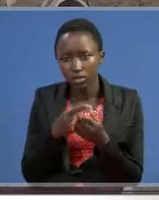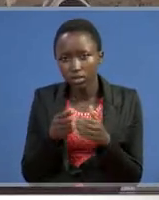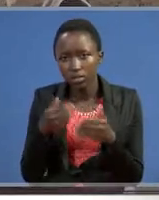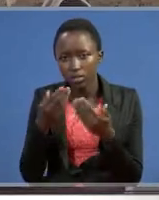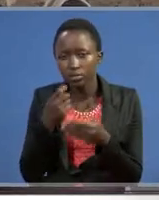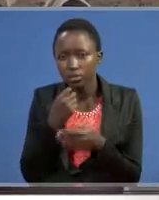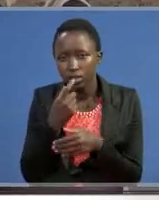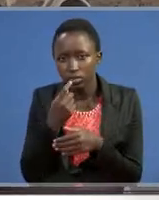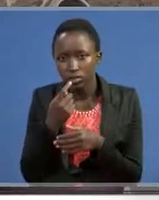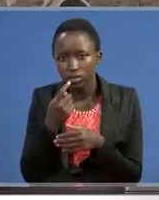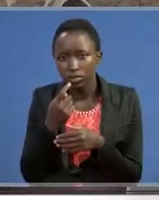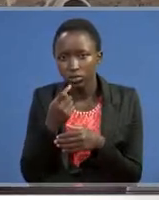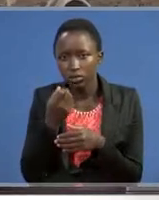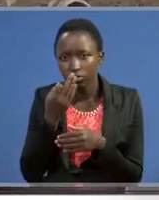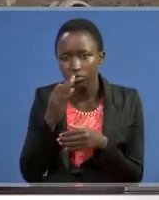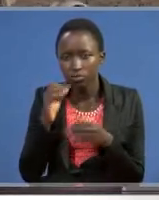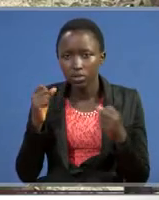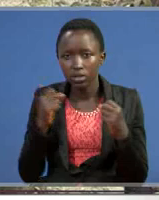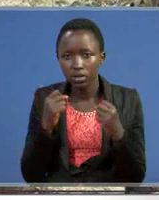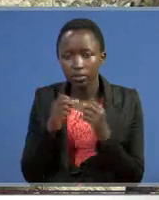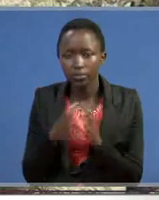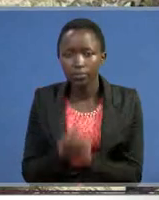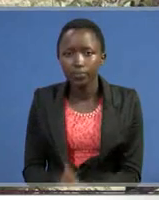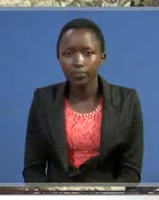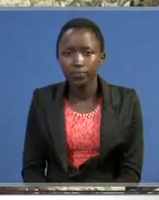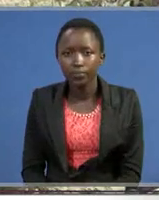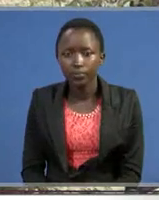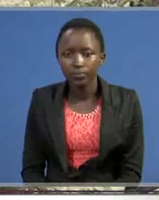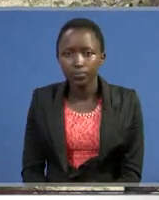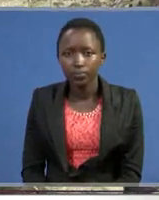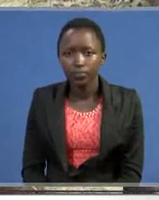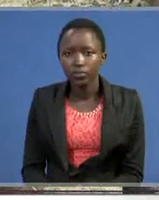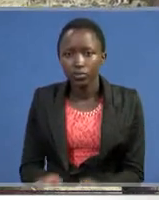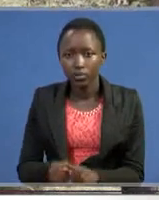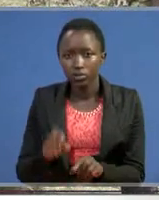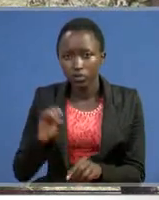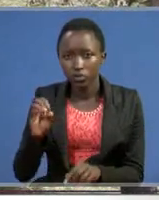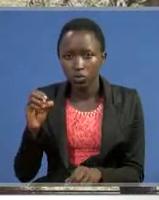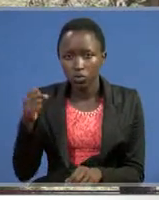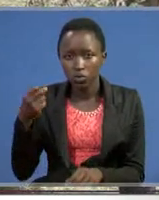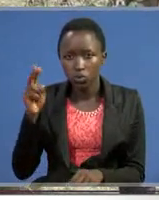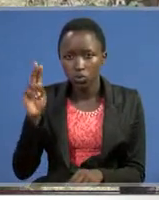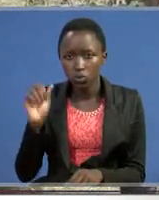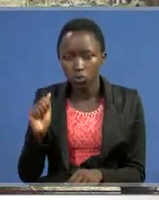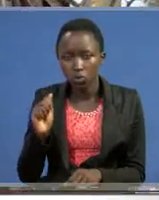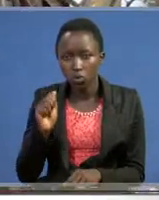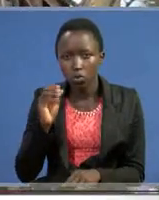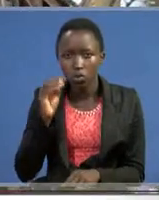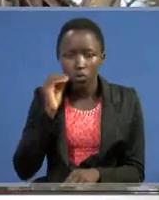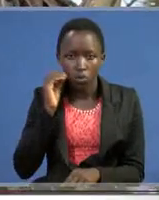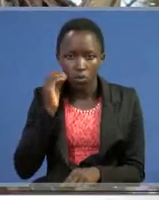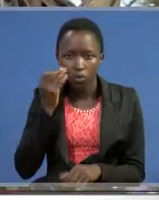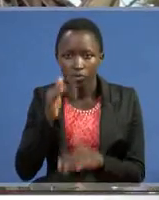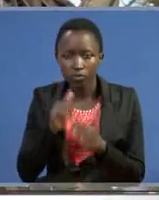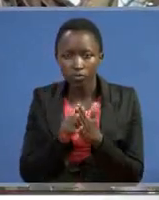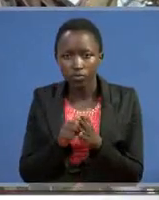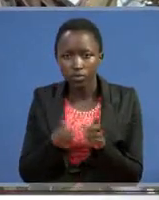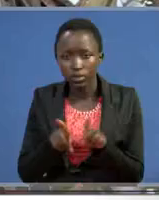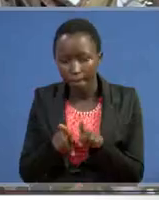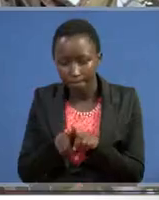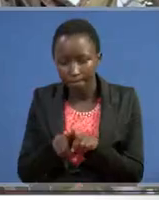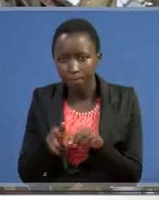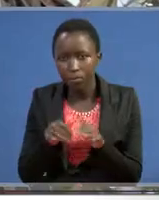a malaria just like in Joshua's home the bathroom door in form of a mosquito net